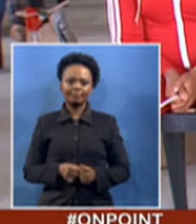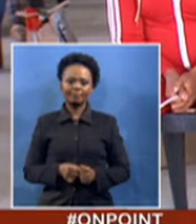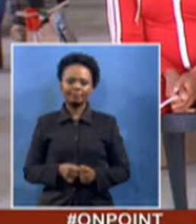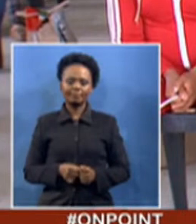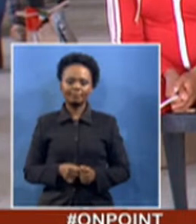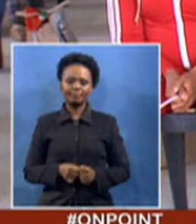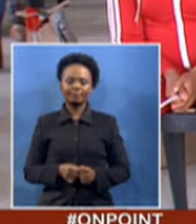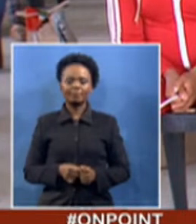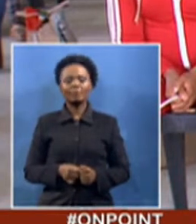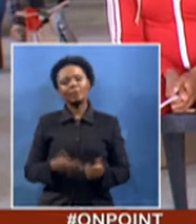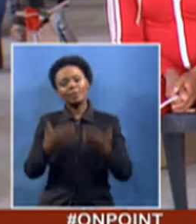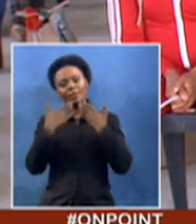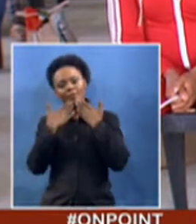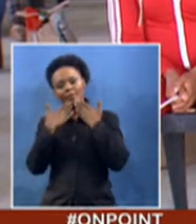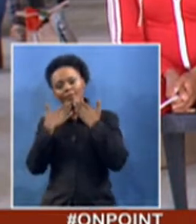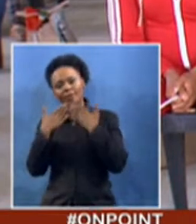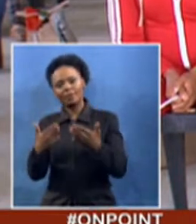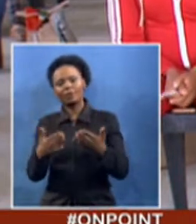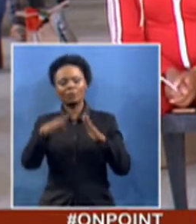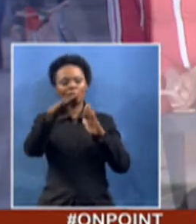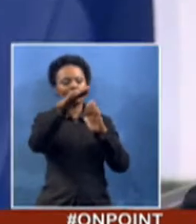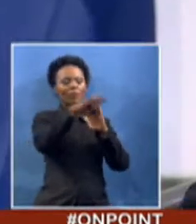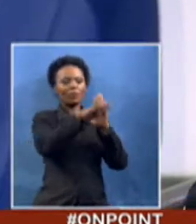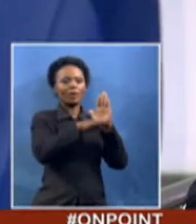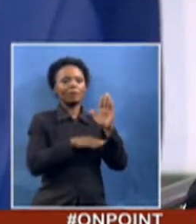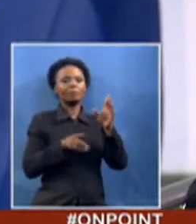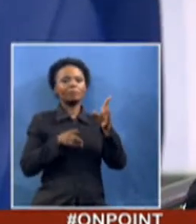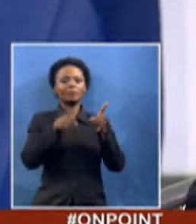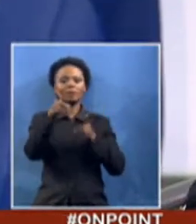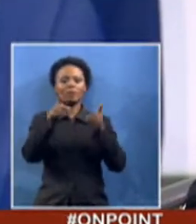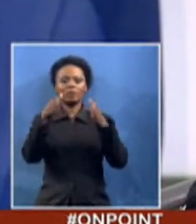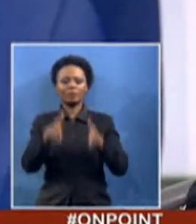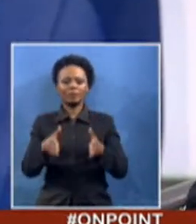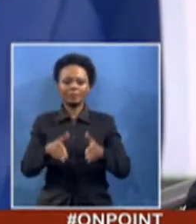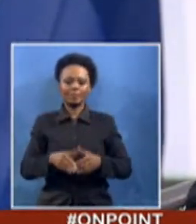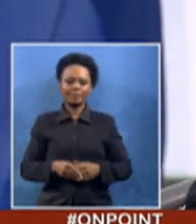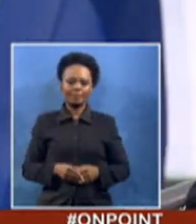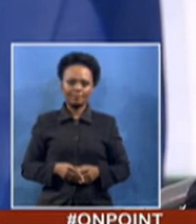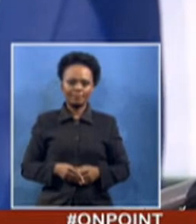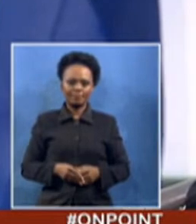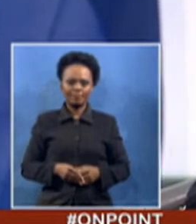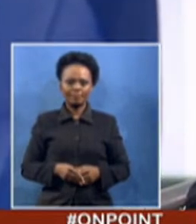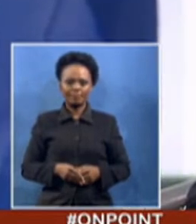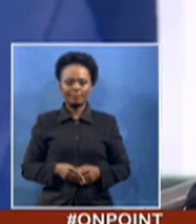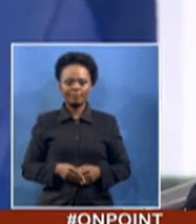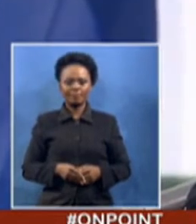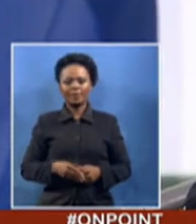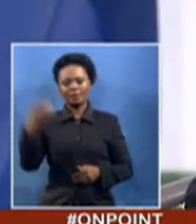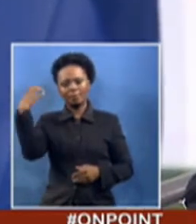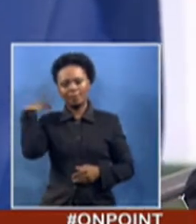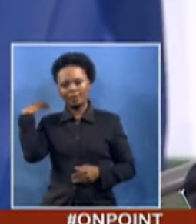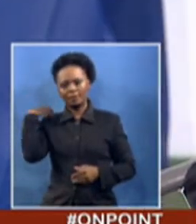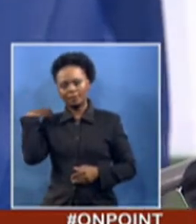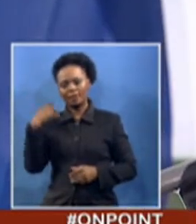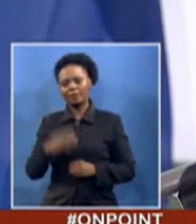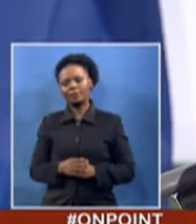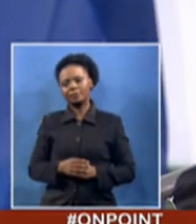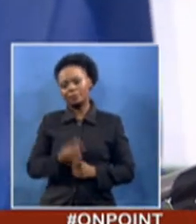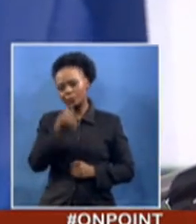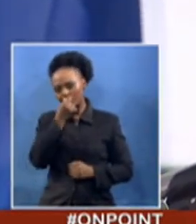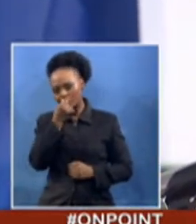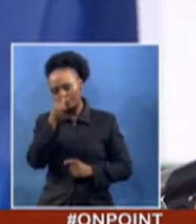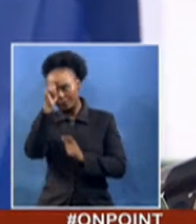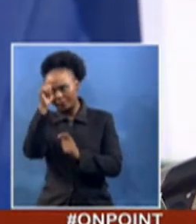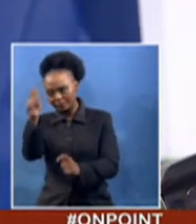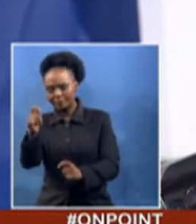Thank you, program directors, the Honorable Minister Nathi Mthethwa,